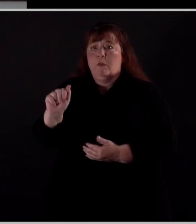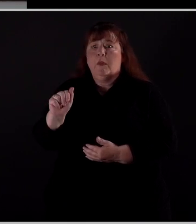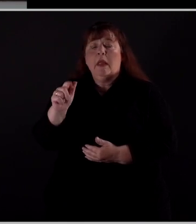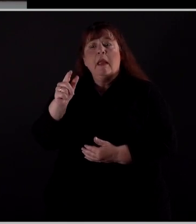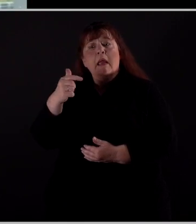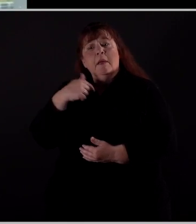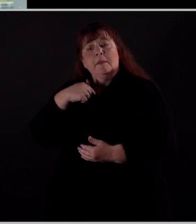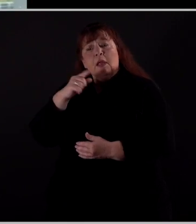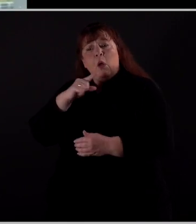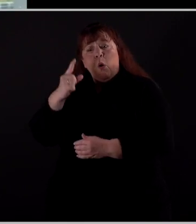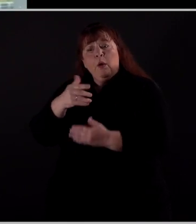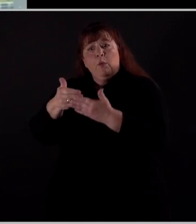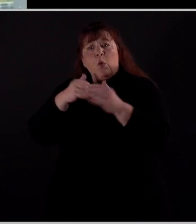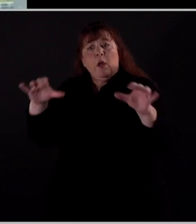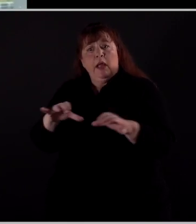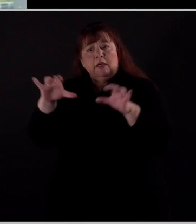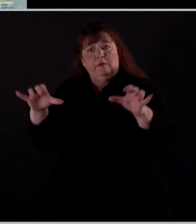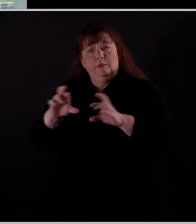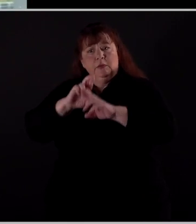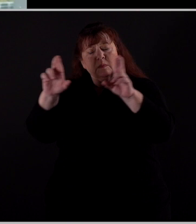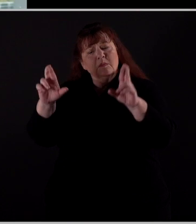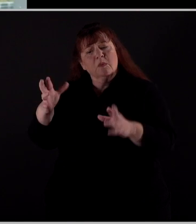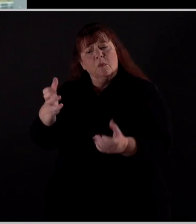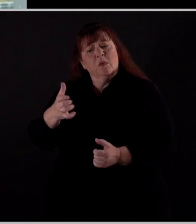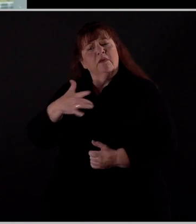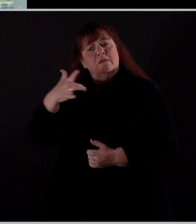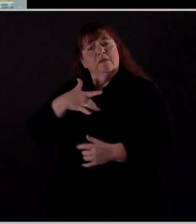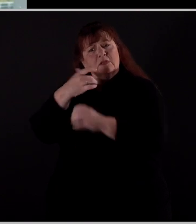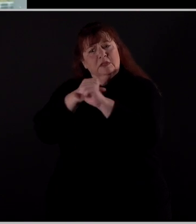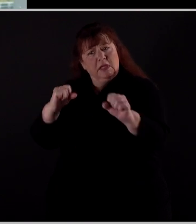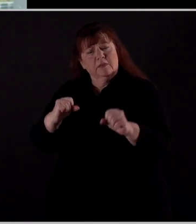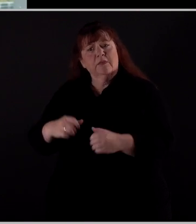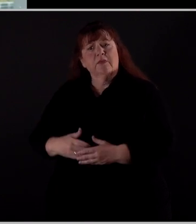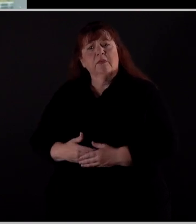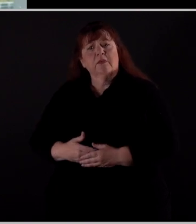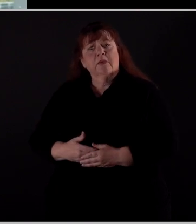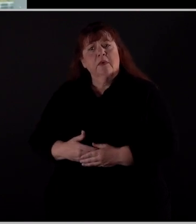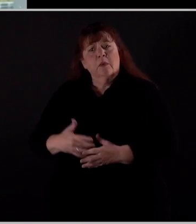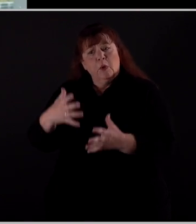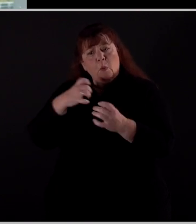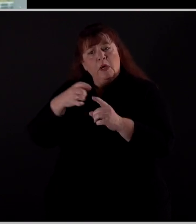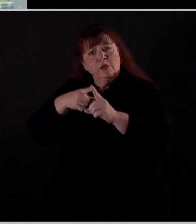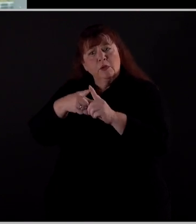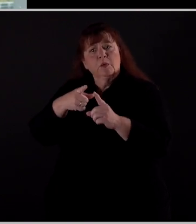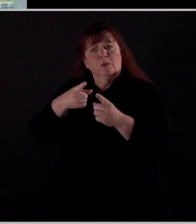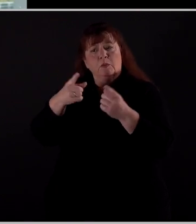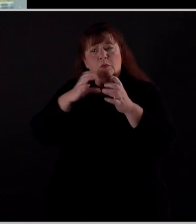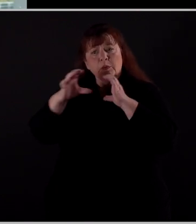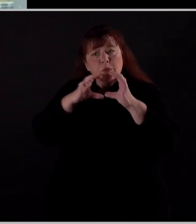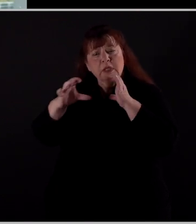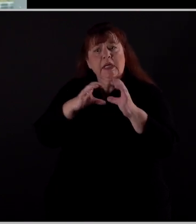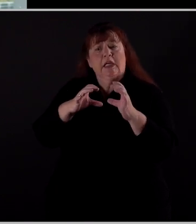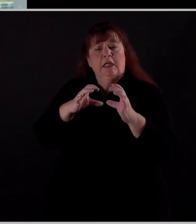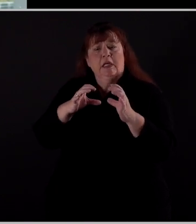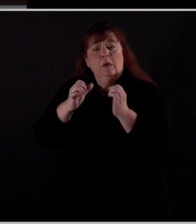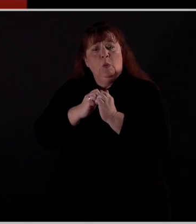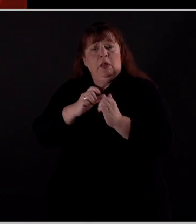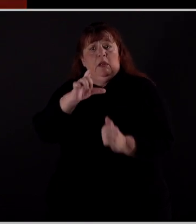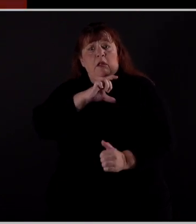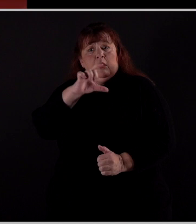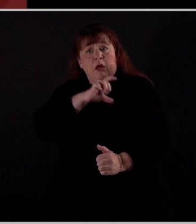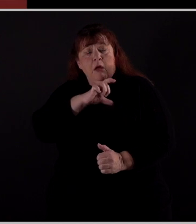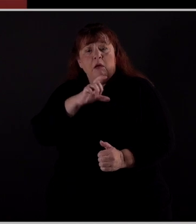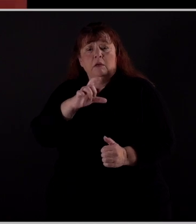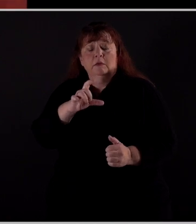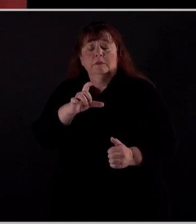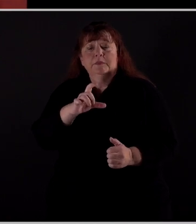and be prepared. We want people to feel safe, and we want people to report and communicate more with law enforcement, whether